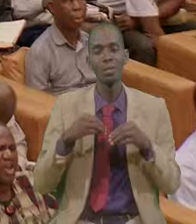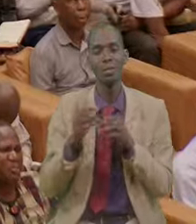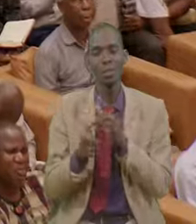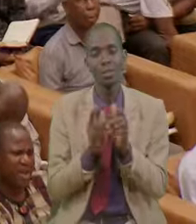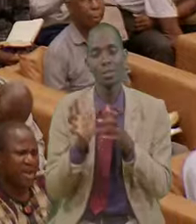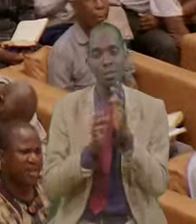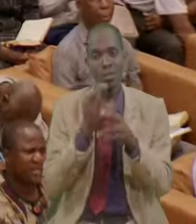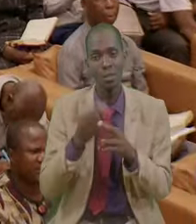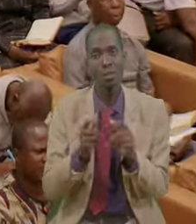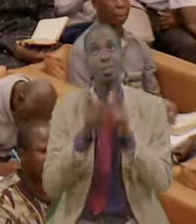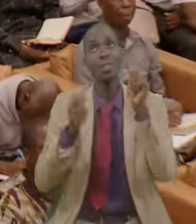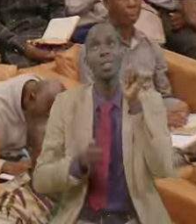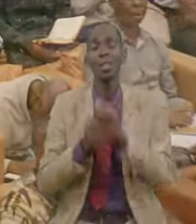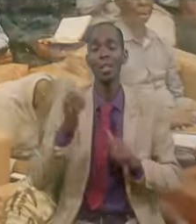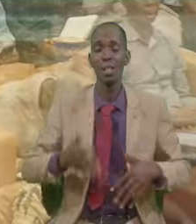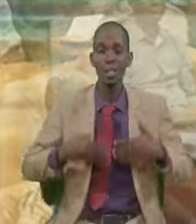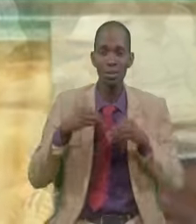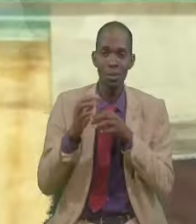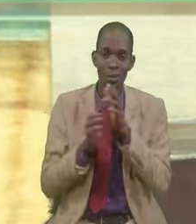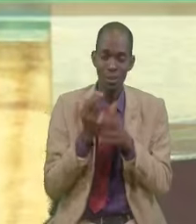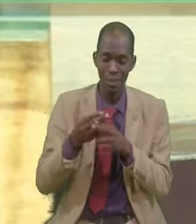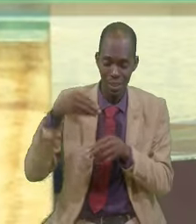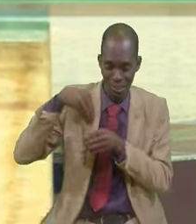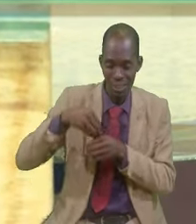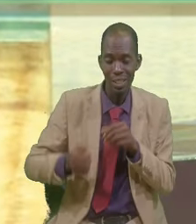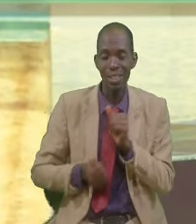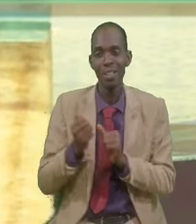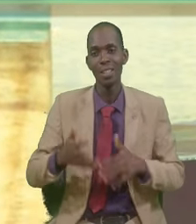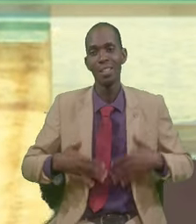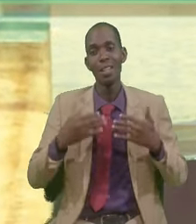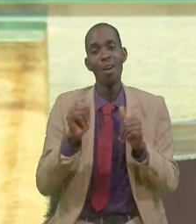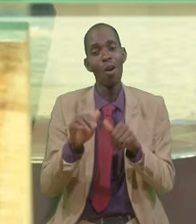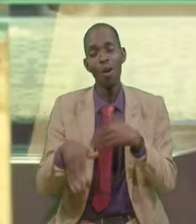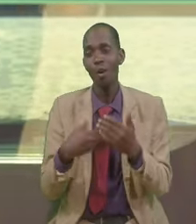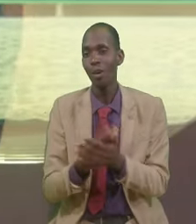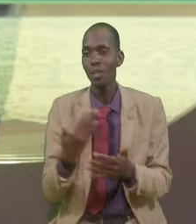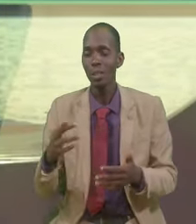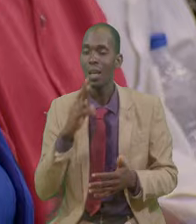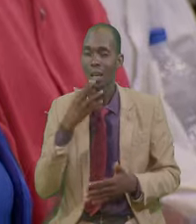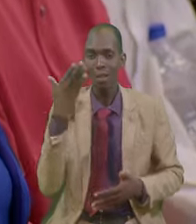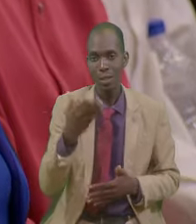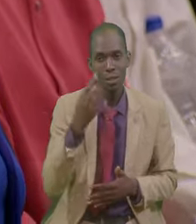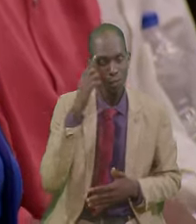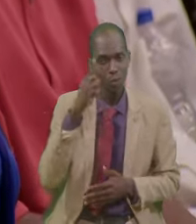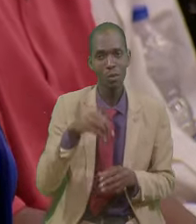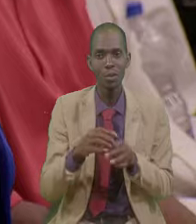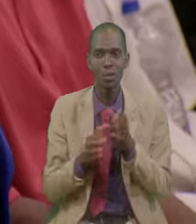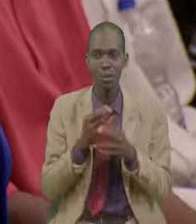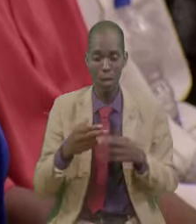life, the inner life, all things are available for you now. Happiness, that's